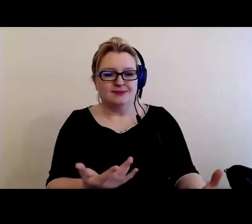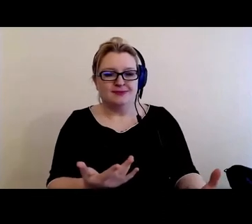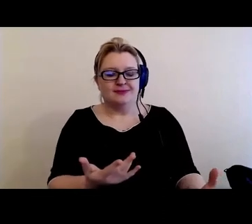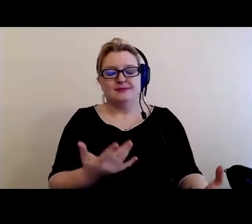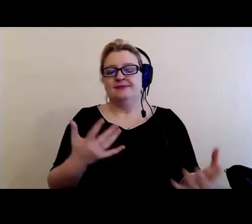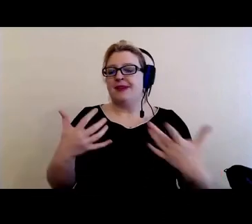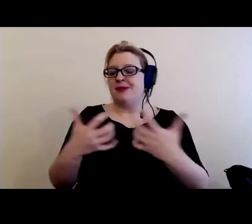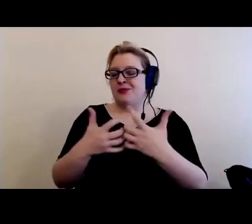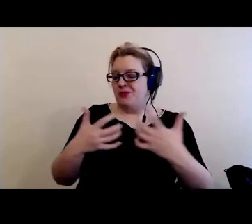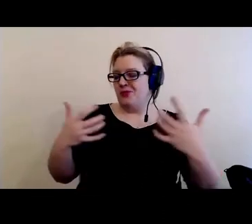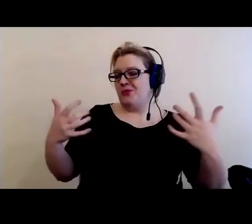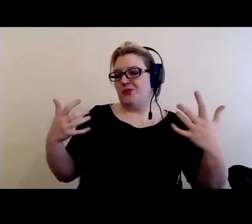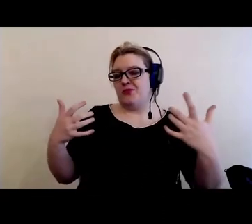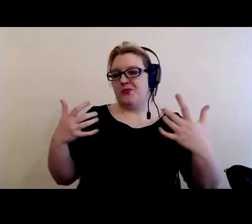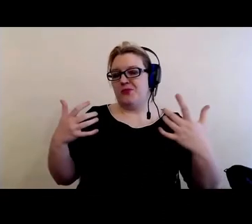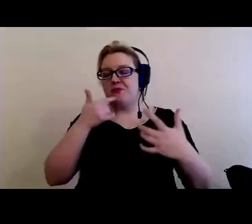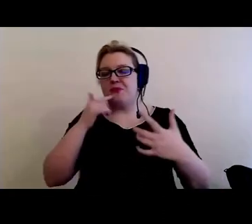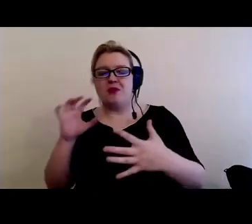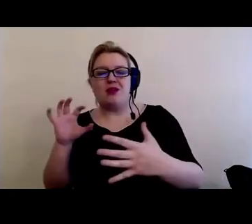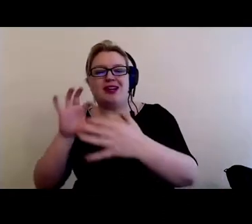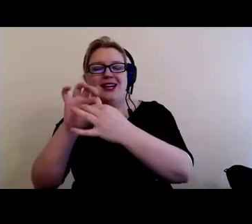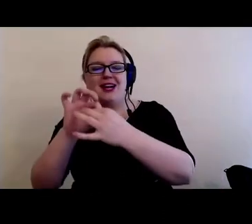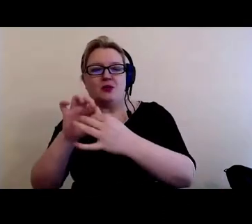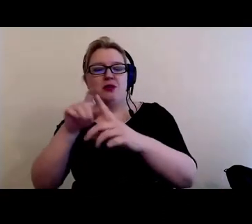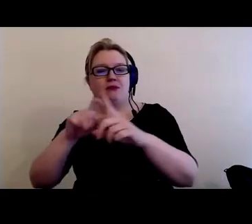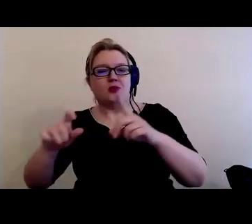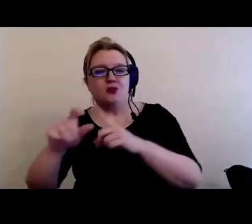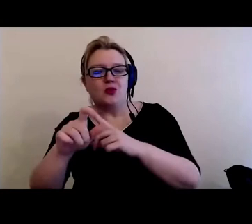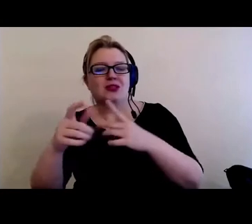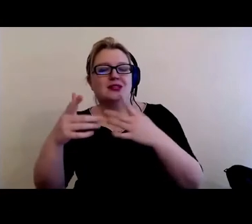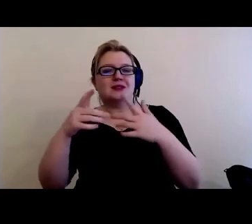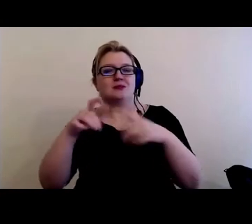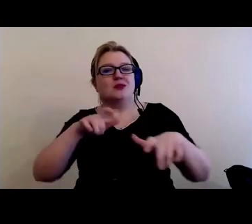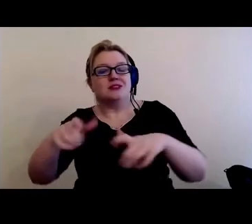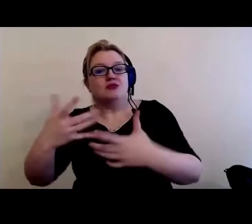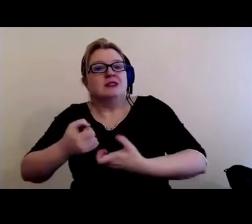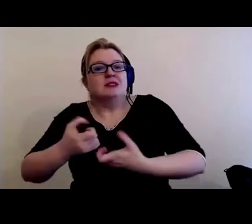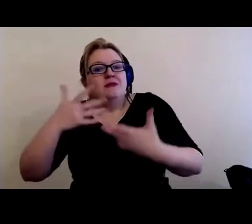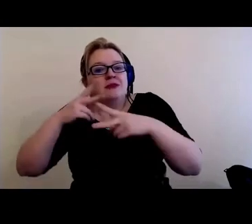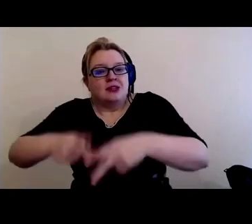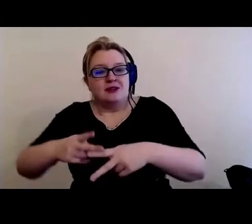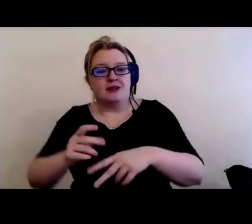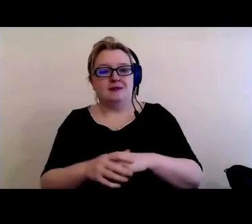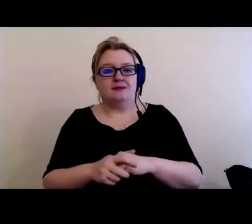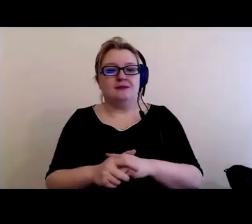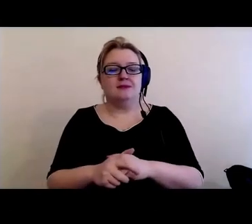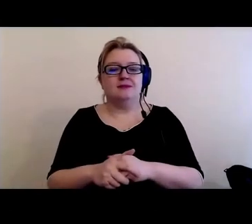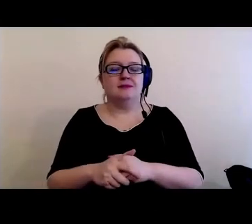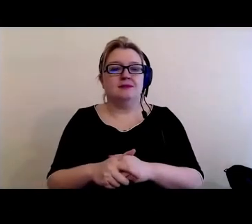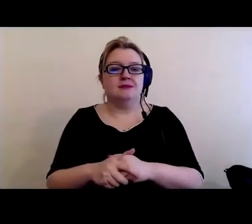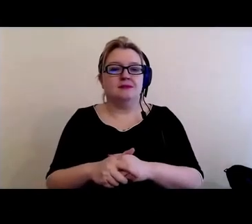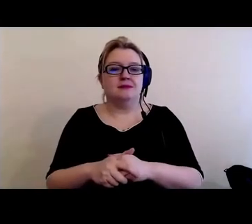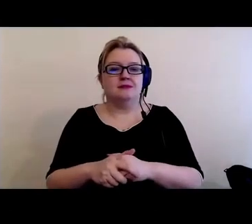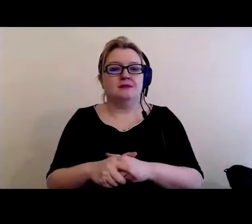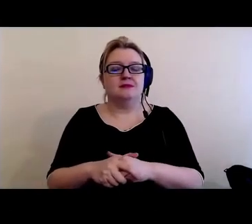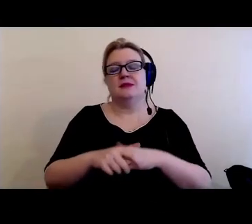to have a social network with their friends and families, being able to work. So I think it's about shifting the narrative to be clear what is social care and